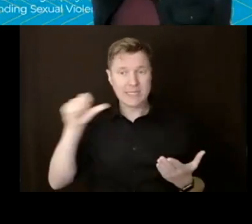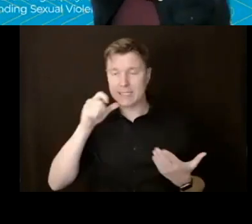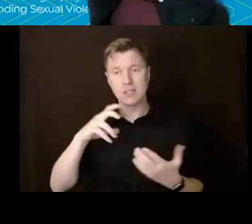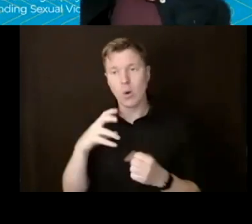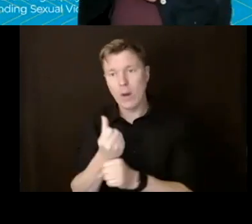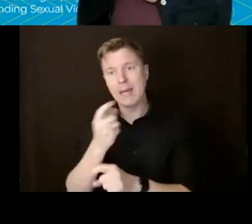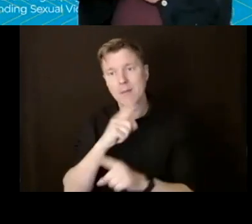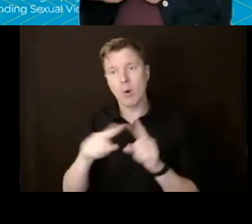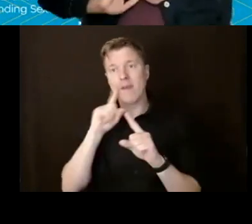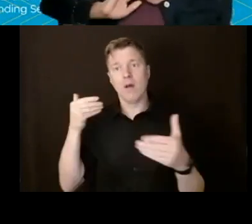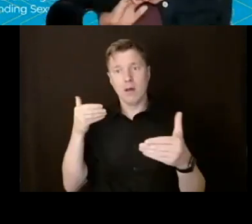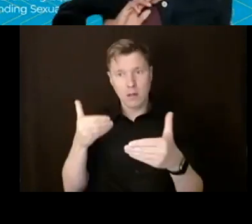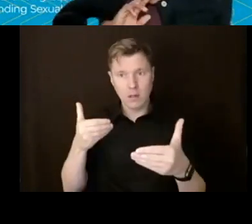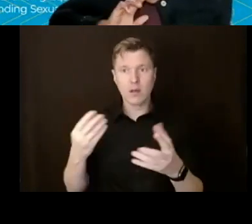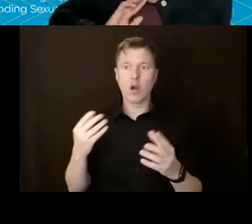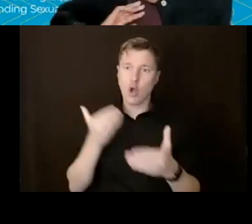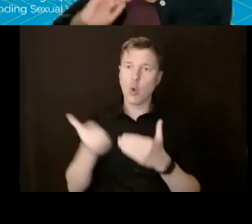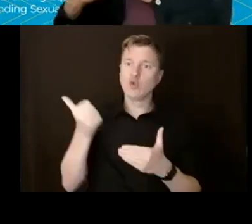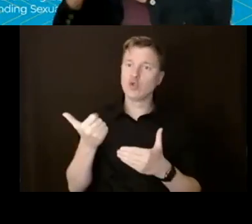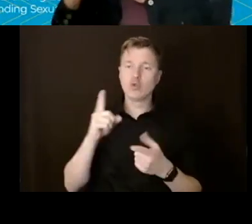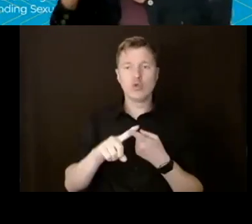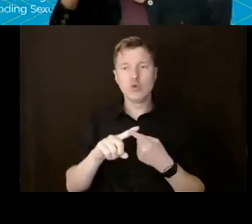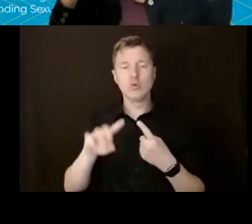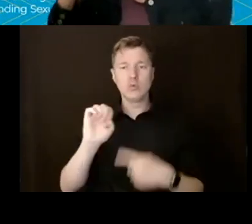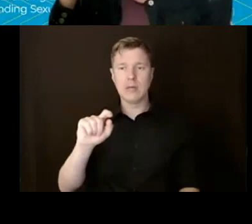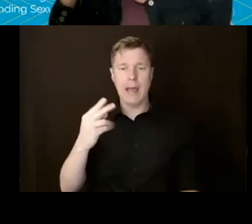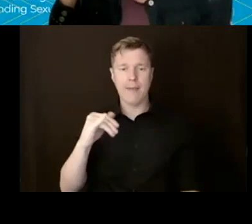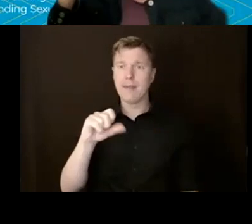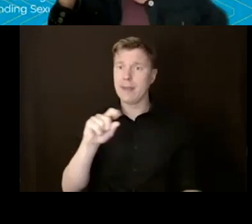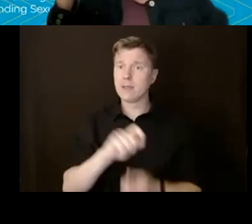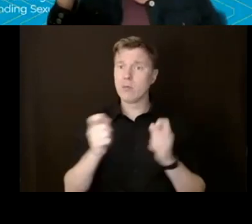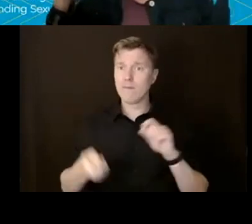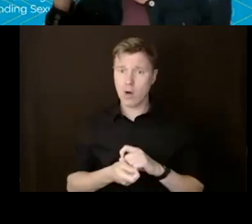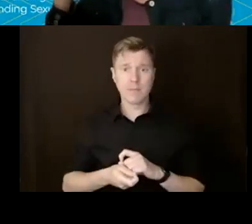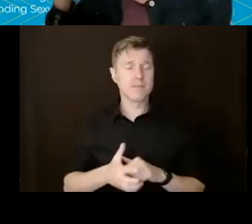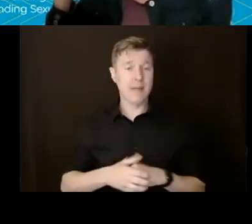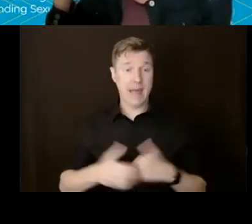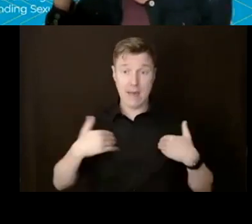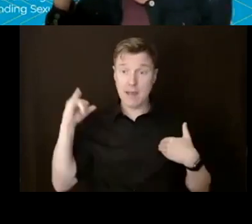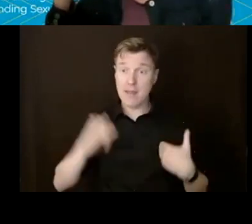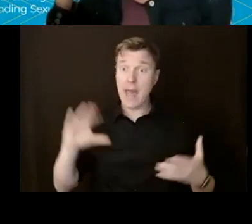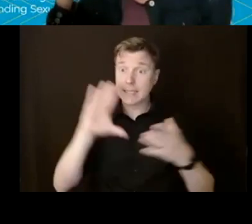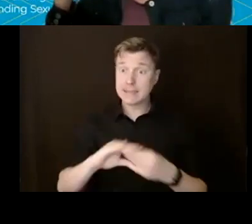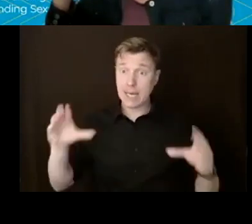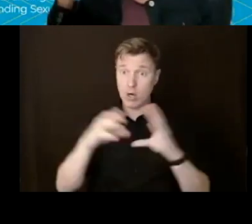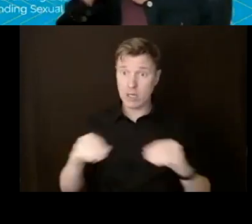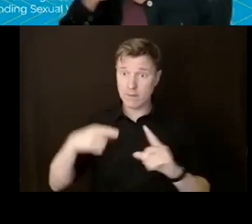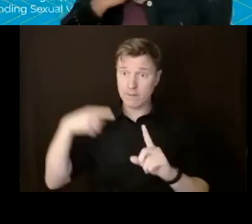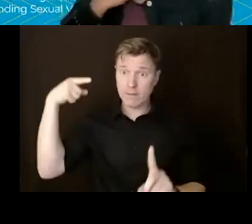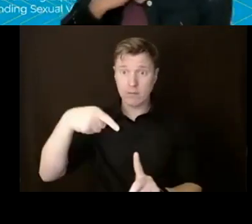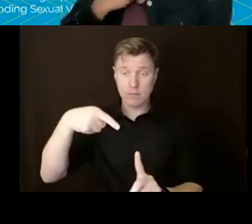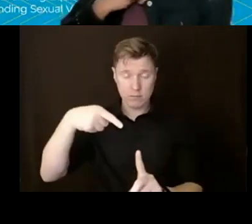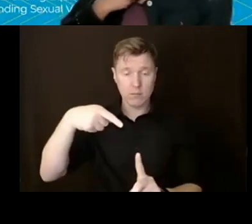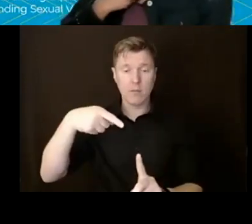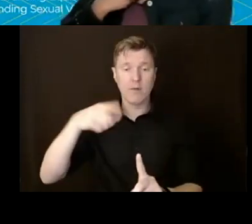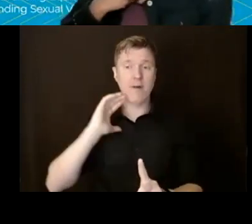moved towards ethics reform in our state. And I believe that by having front and center the narrative around that specific, our